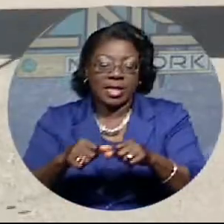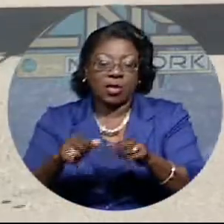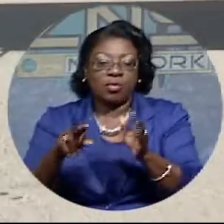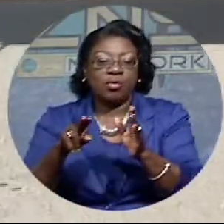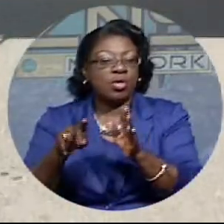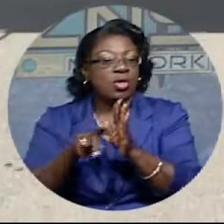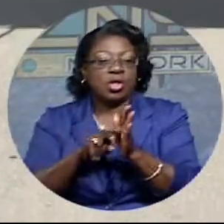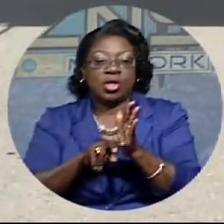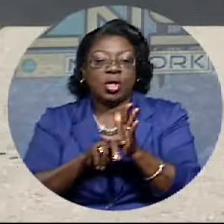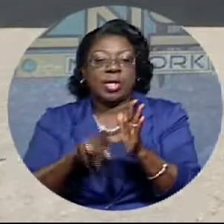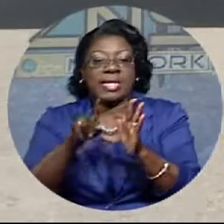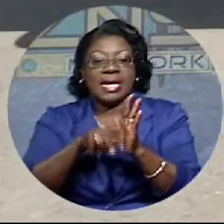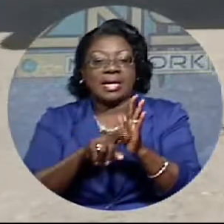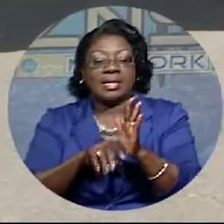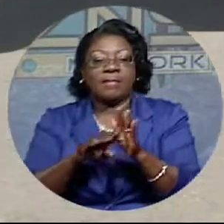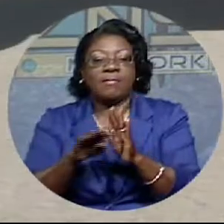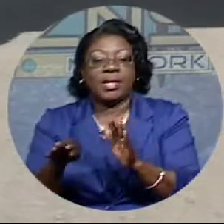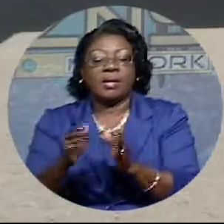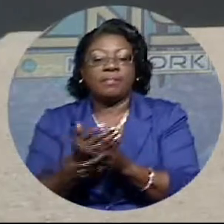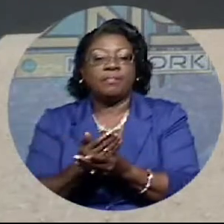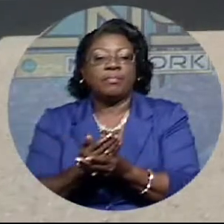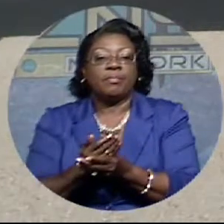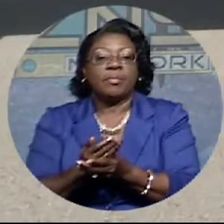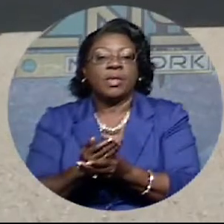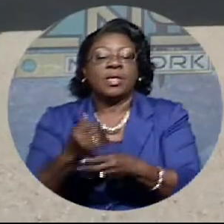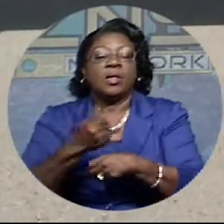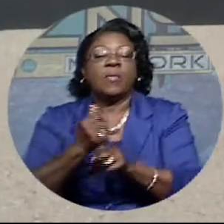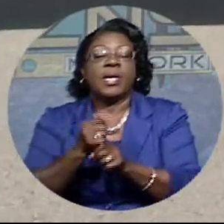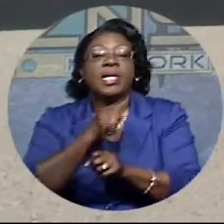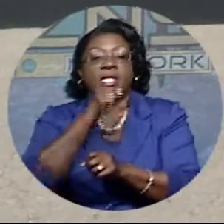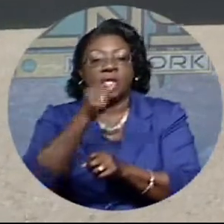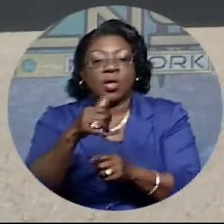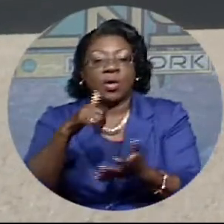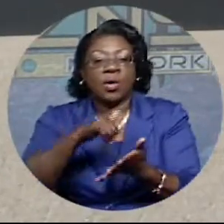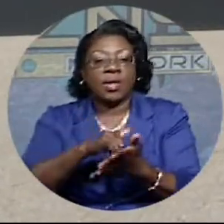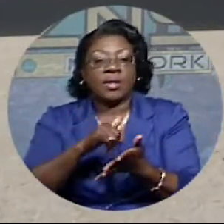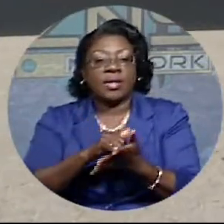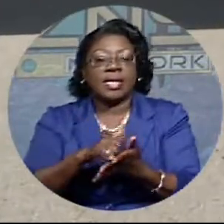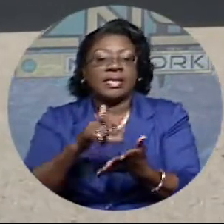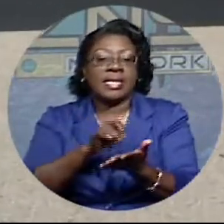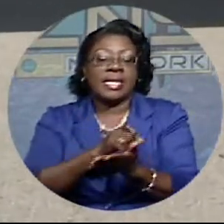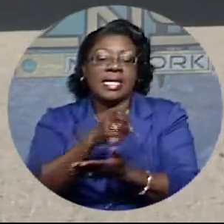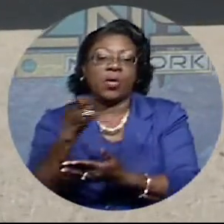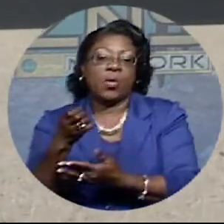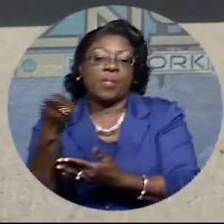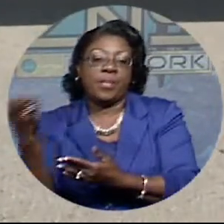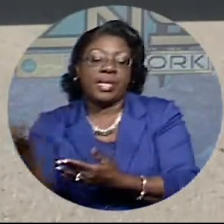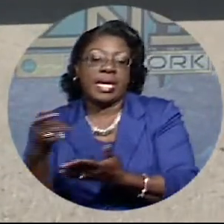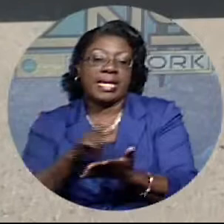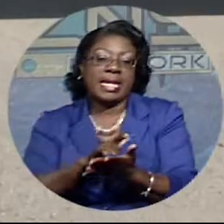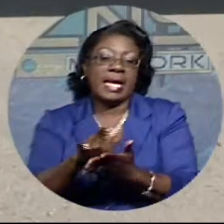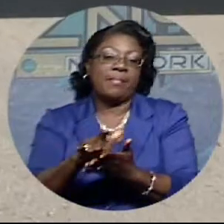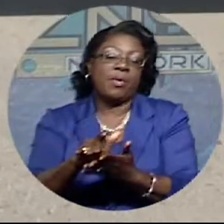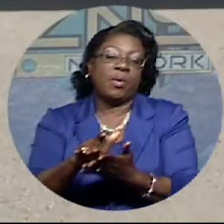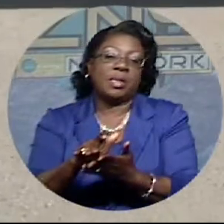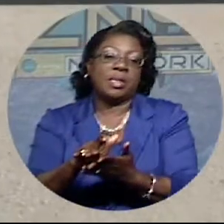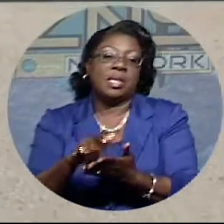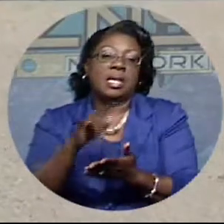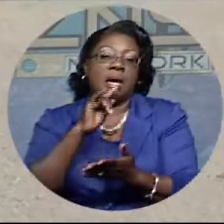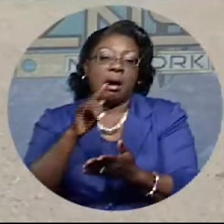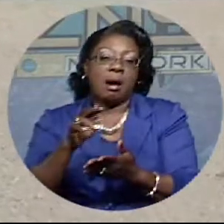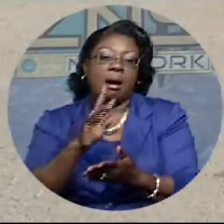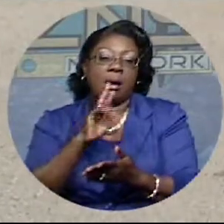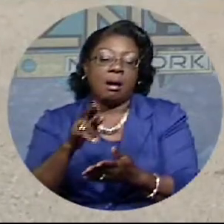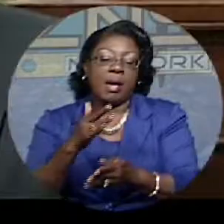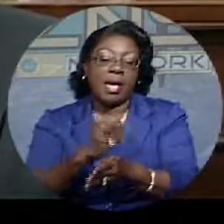state. Acquiring aviation equipment and improving family island airports are high on aviation's agenda. Just